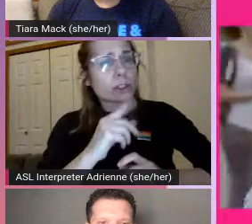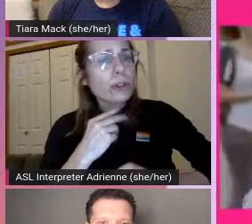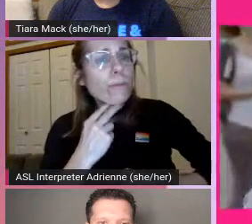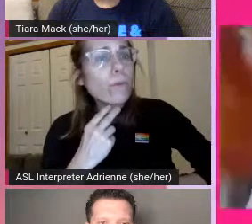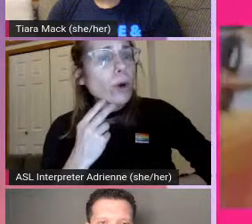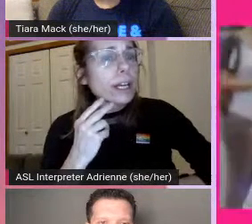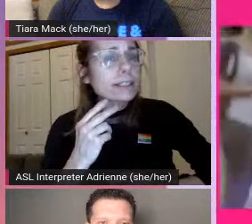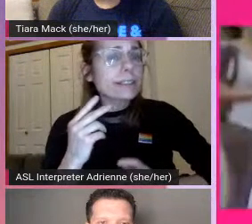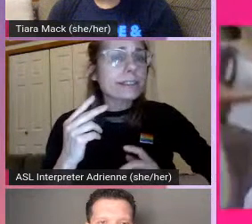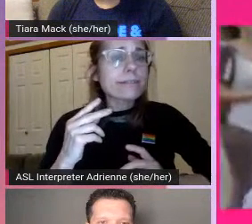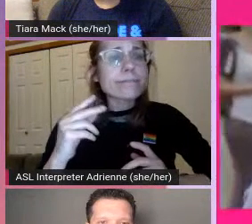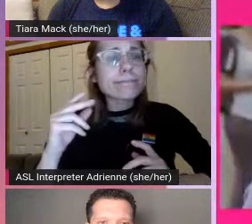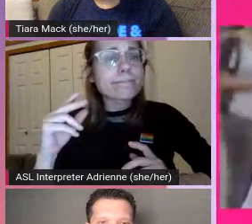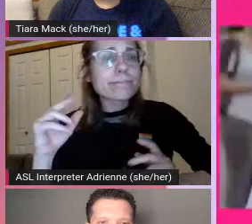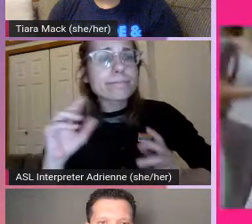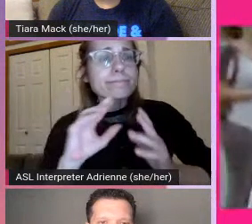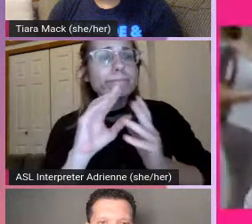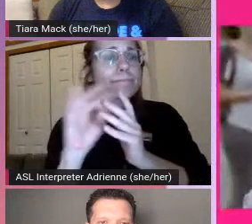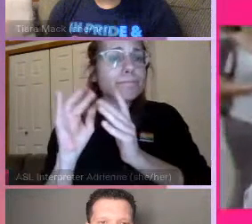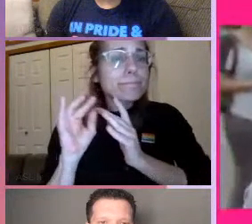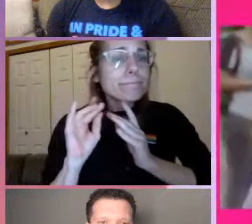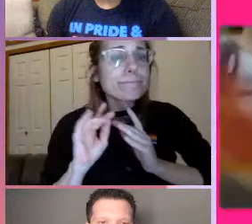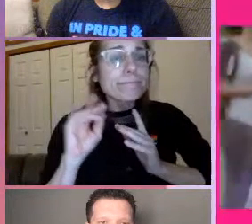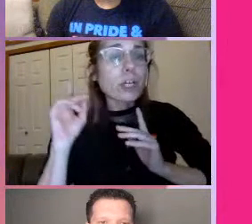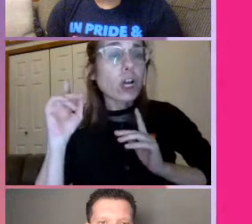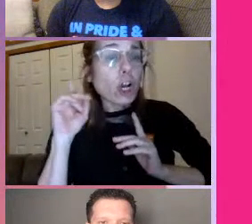slide, please.